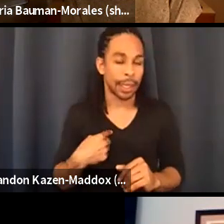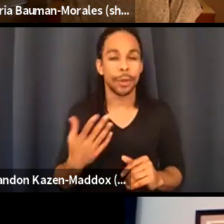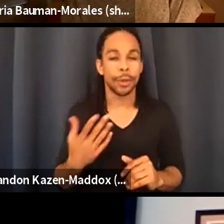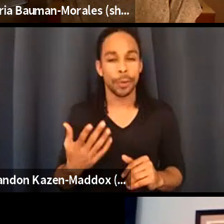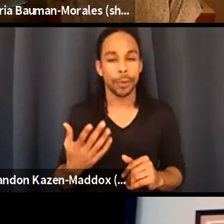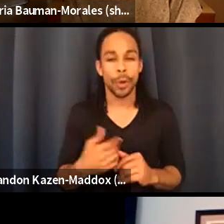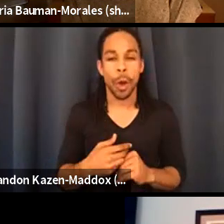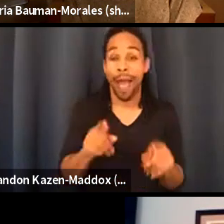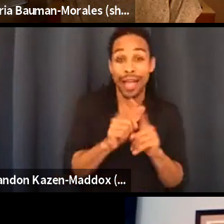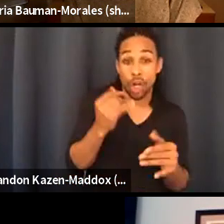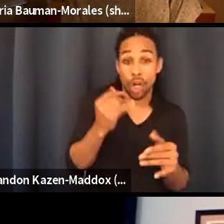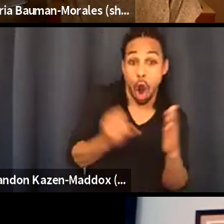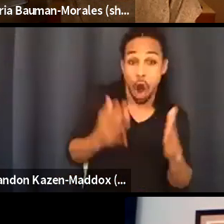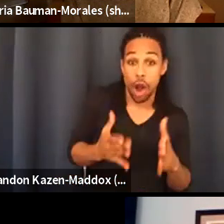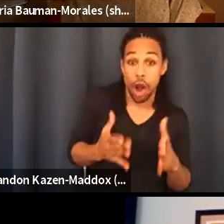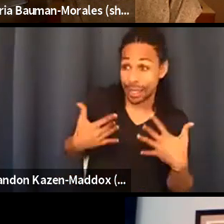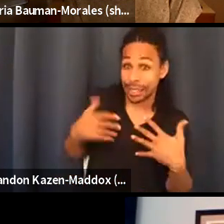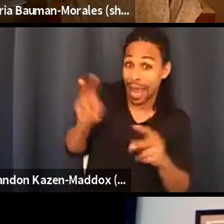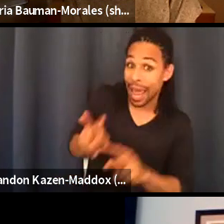conversations.